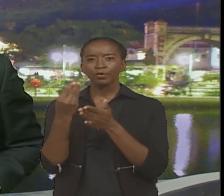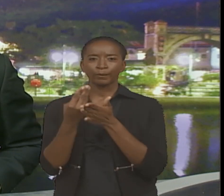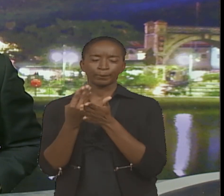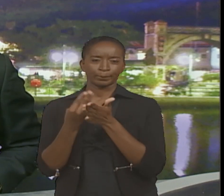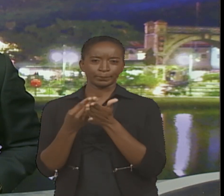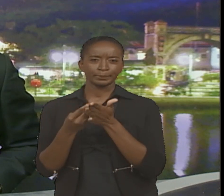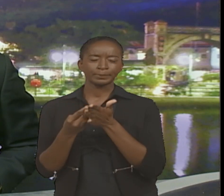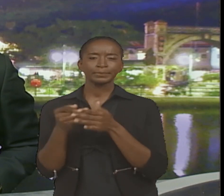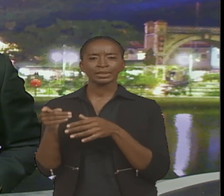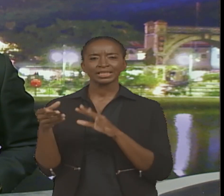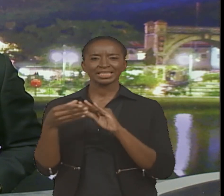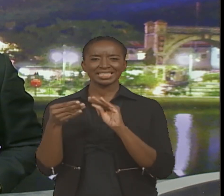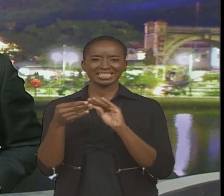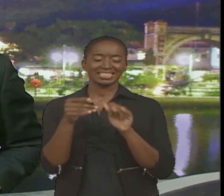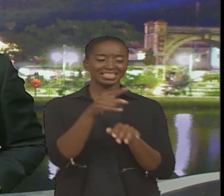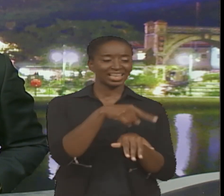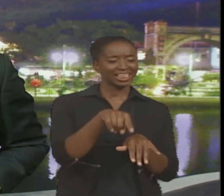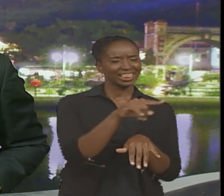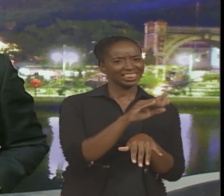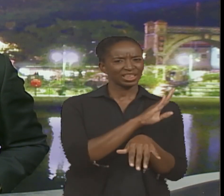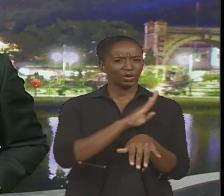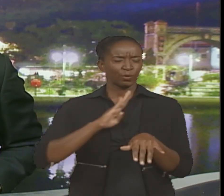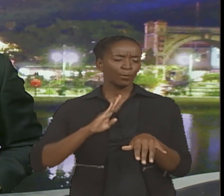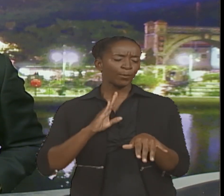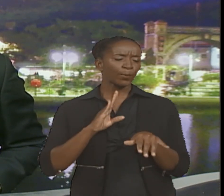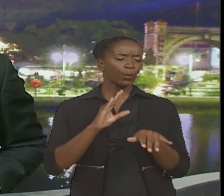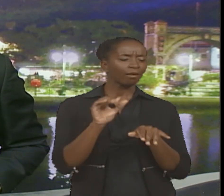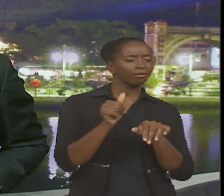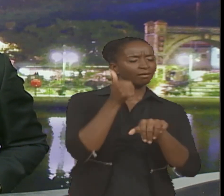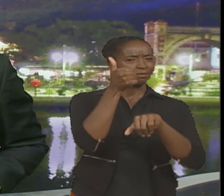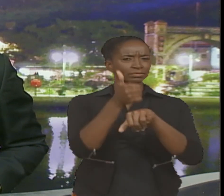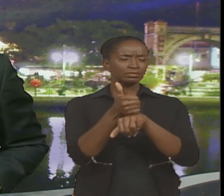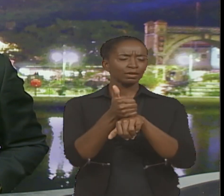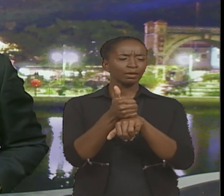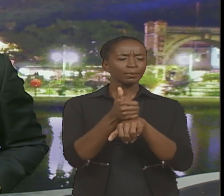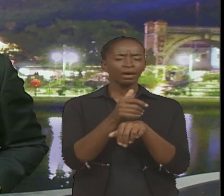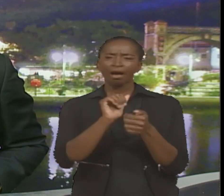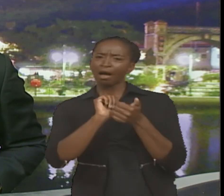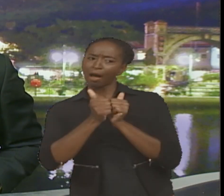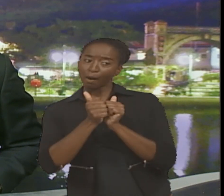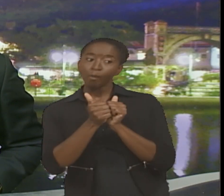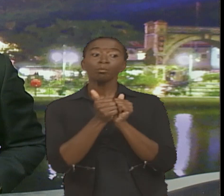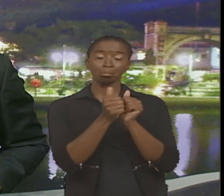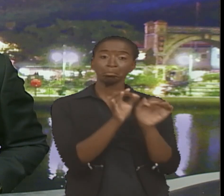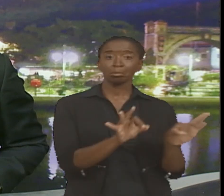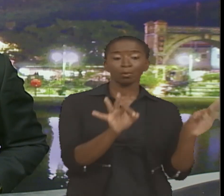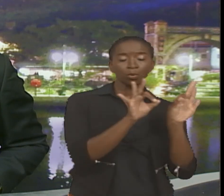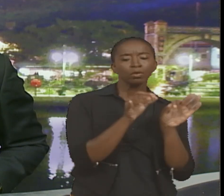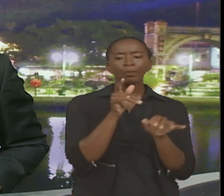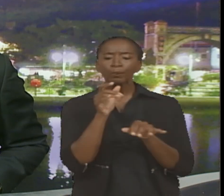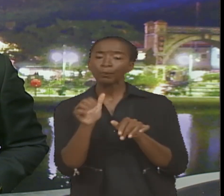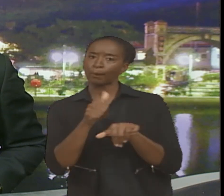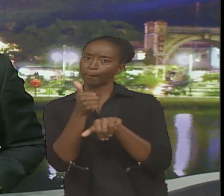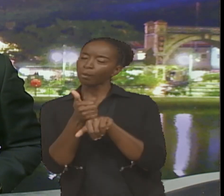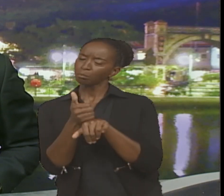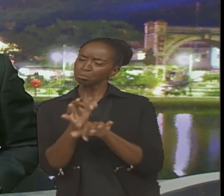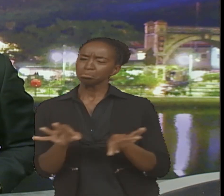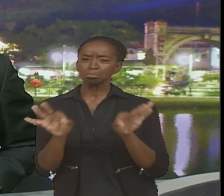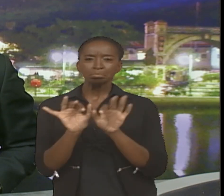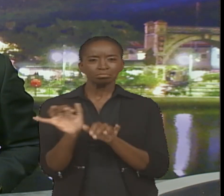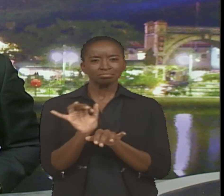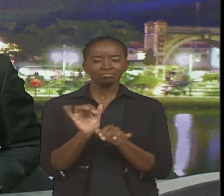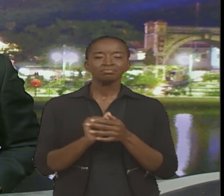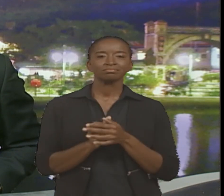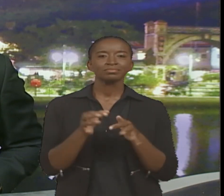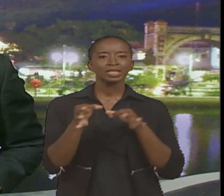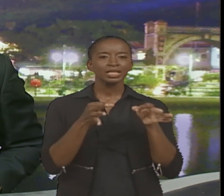Strawn, says how directors are appointed is just as important as who gets appointed. Mr. Strawn also announced changes will be made to